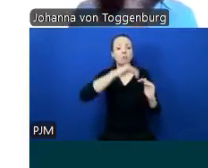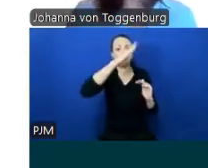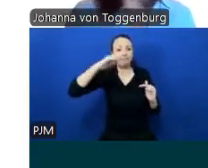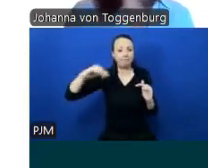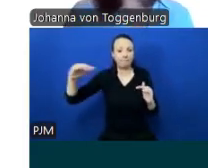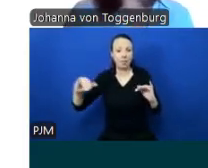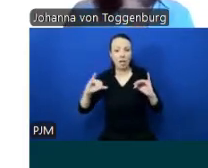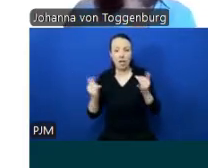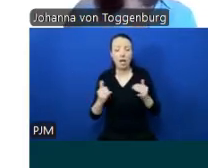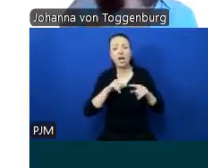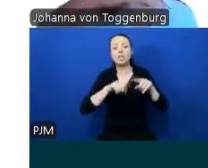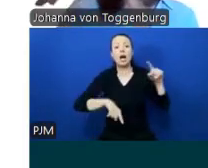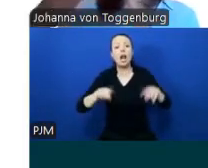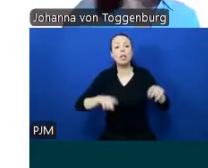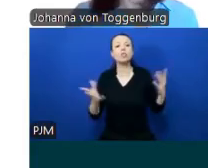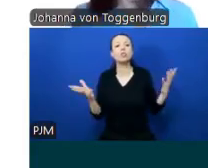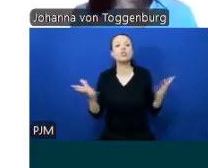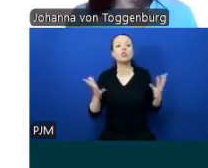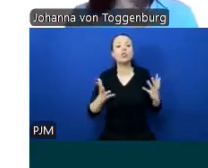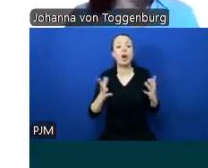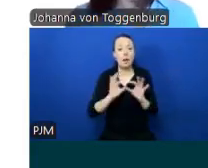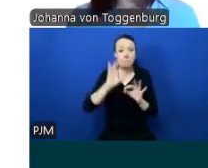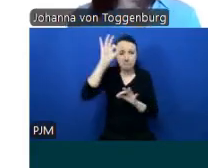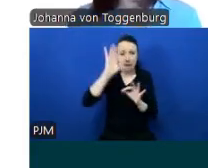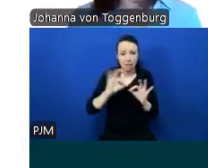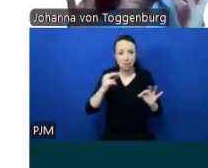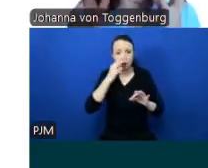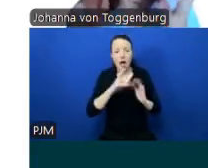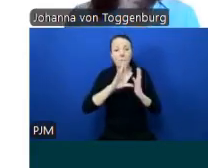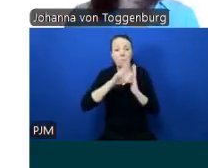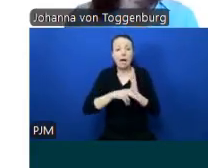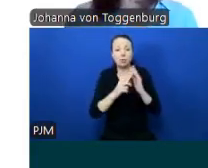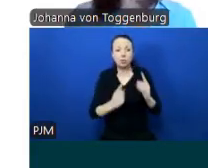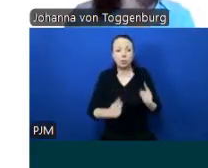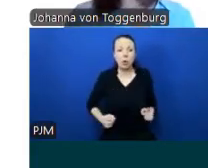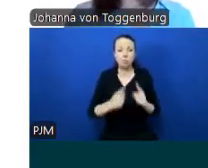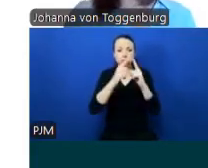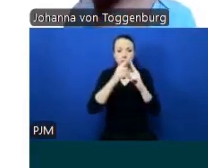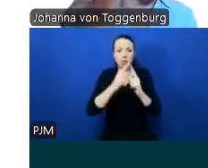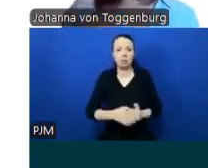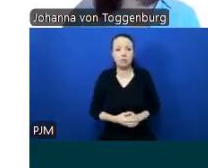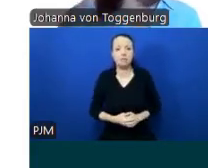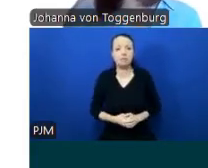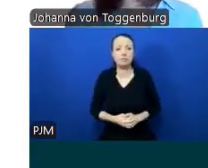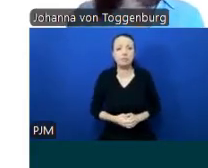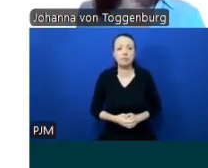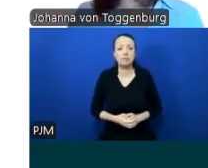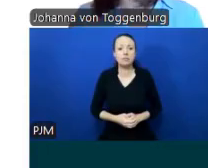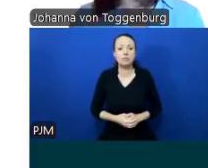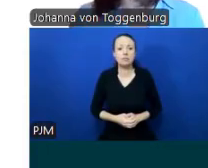actually. And you can see how much higher the temperature is in the very dense urban areas, and